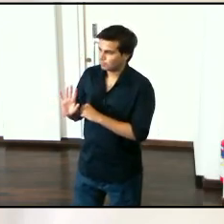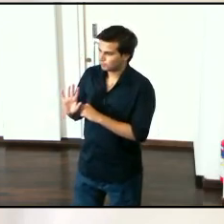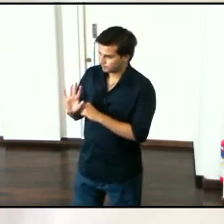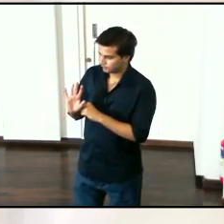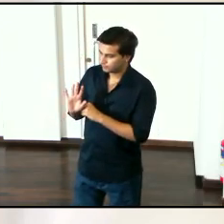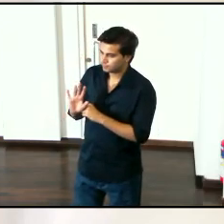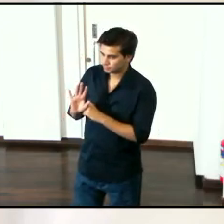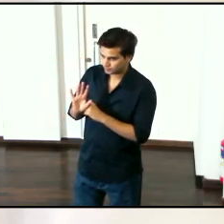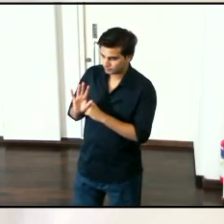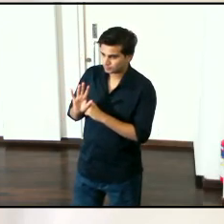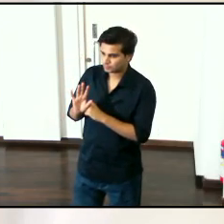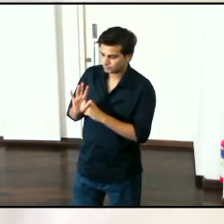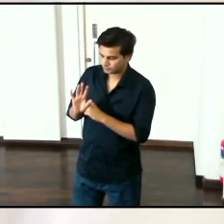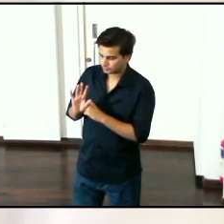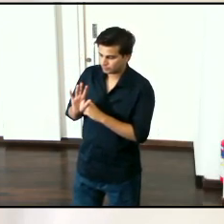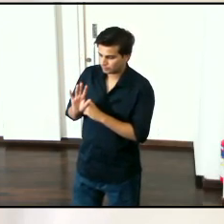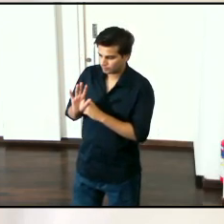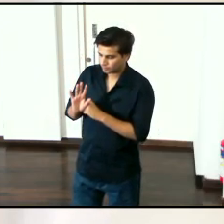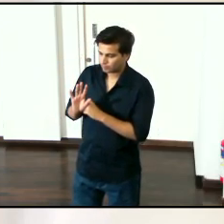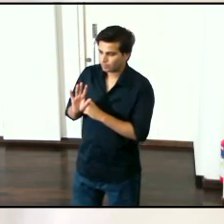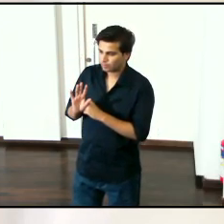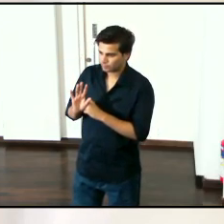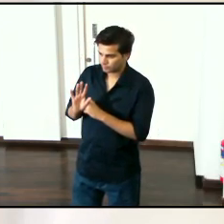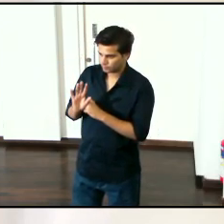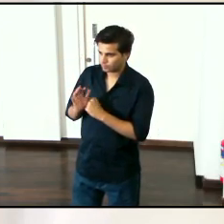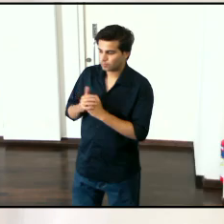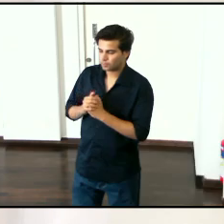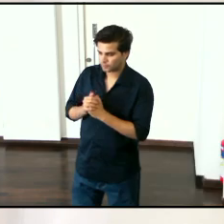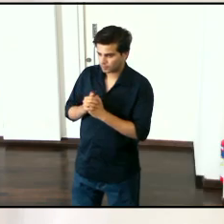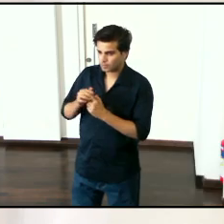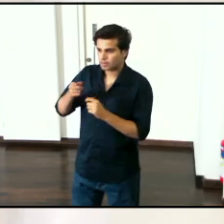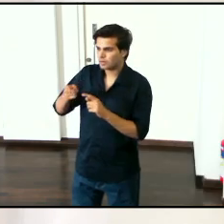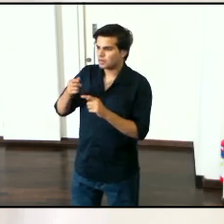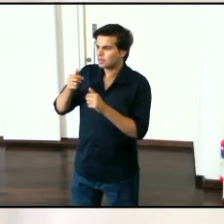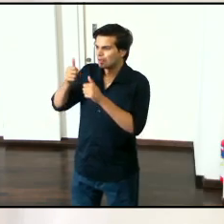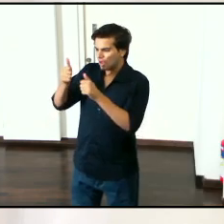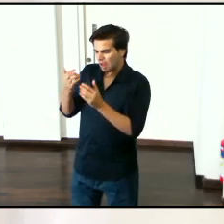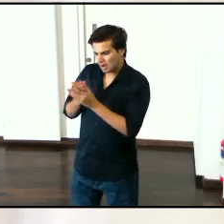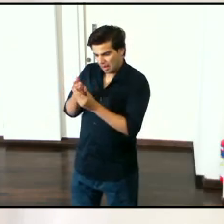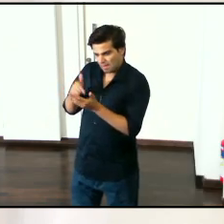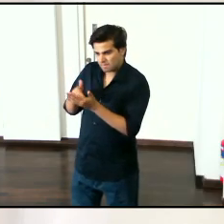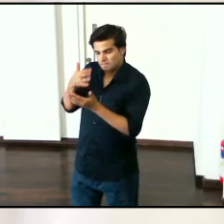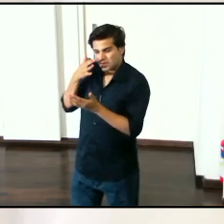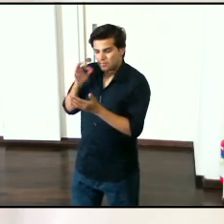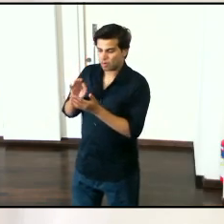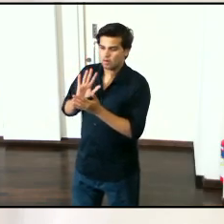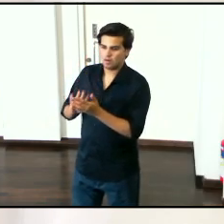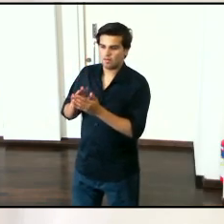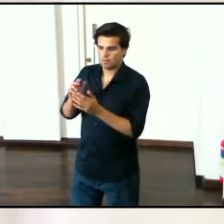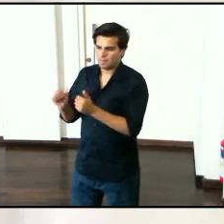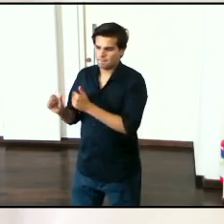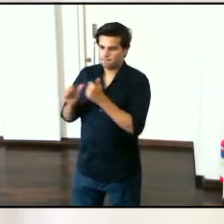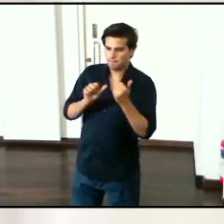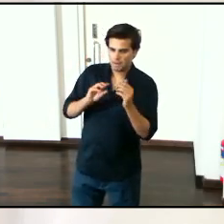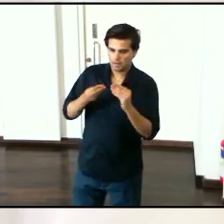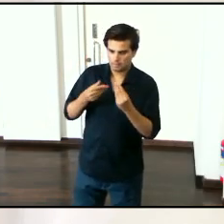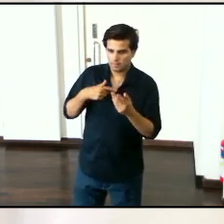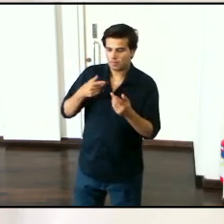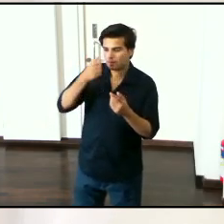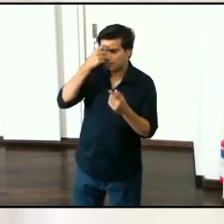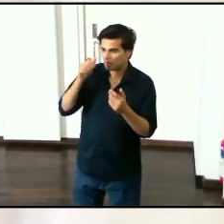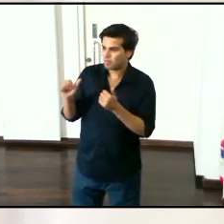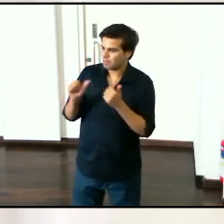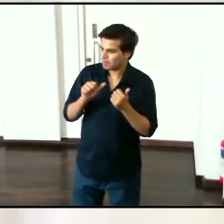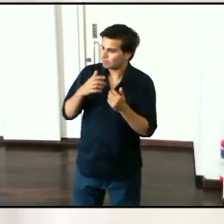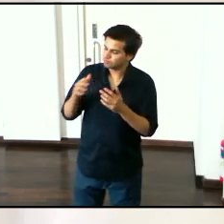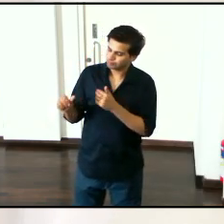think it is also significant about this archive particularly, let's go back to this, and the issues